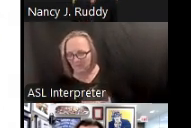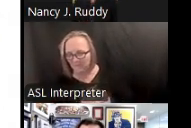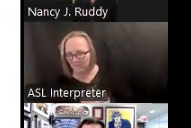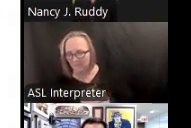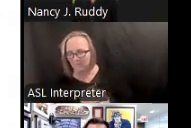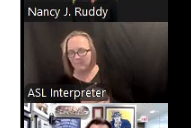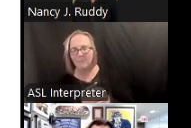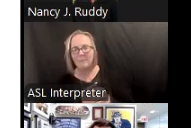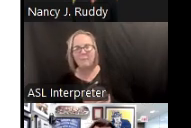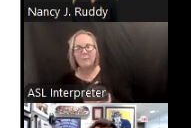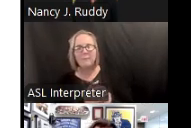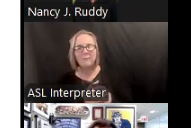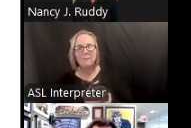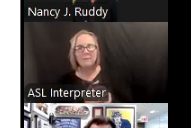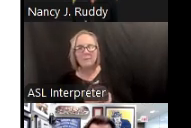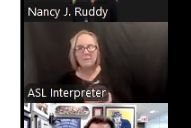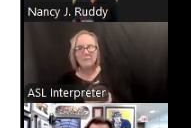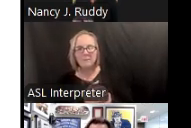been working,